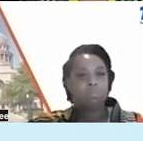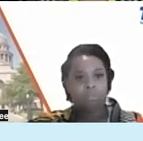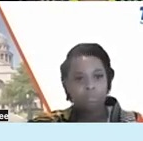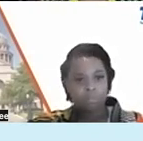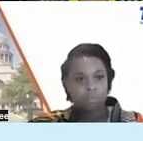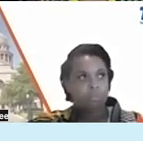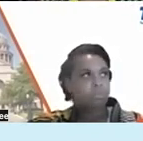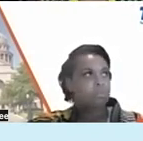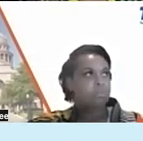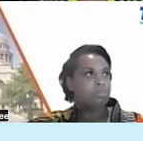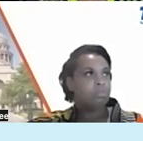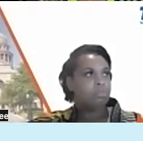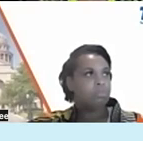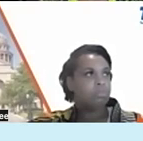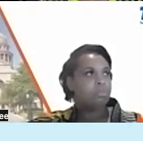to